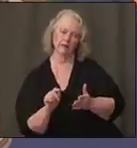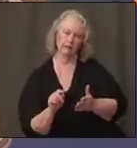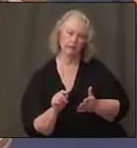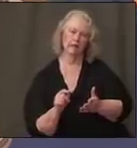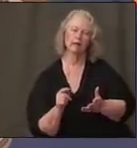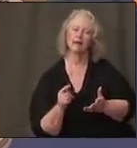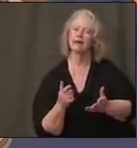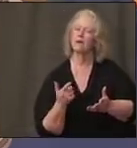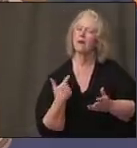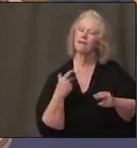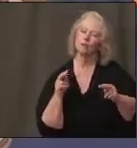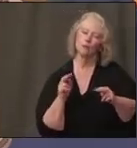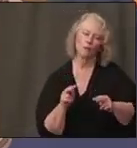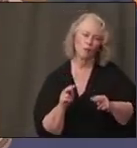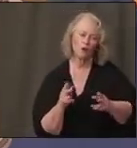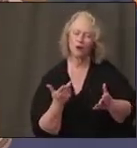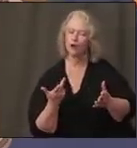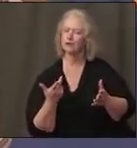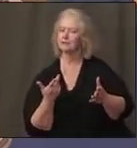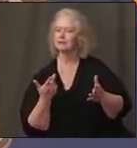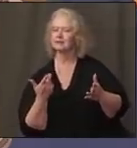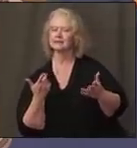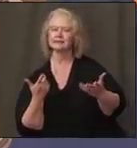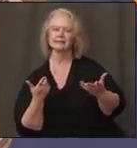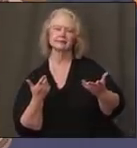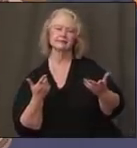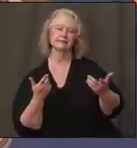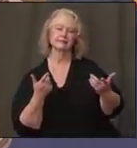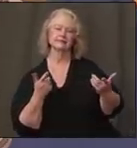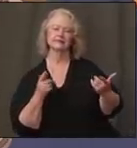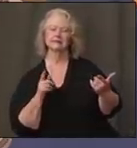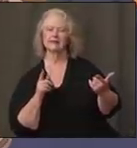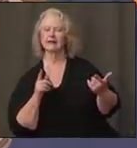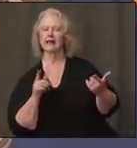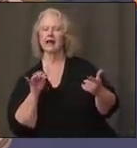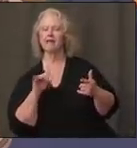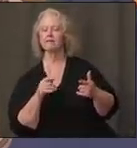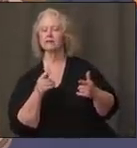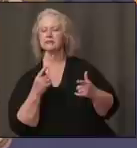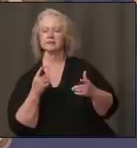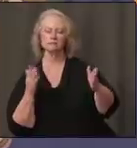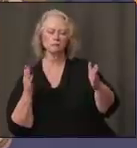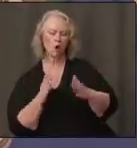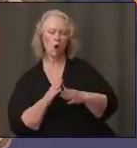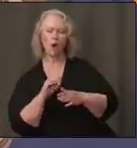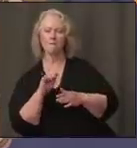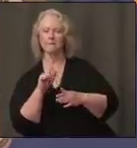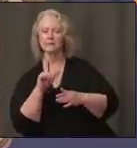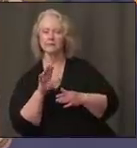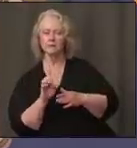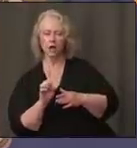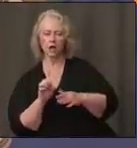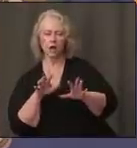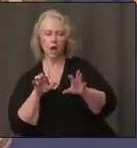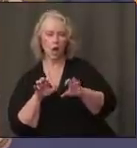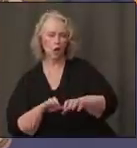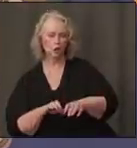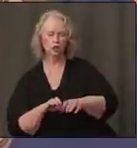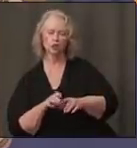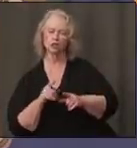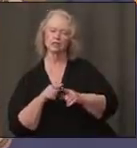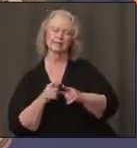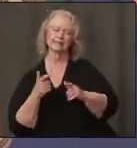a one-on-one. If you're a massage or something, that's different than being in a larger facility. So it depends on the nature of the setup as